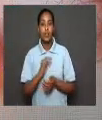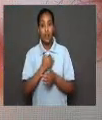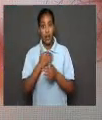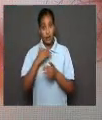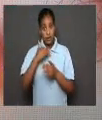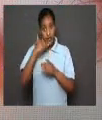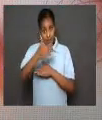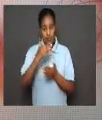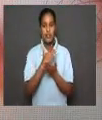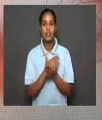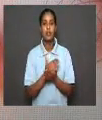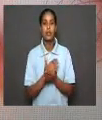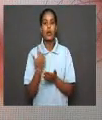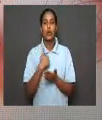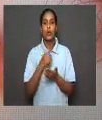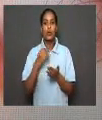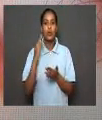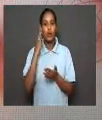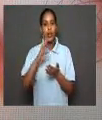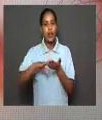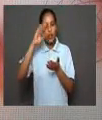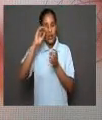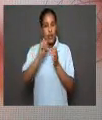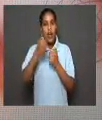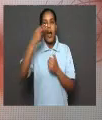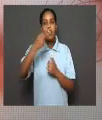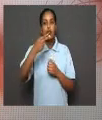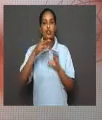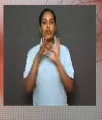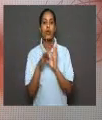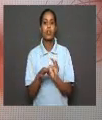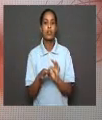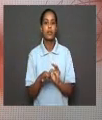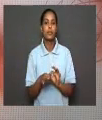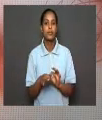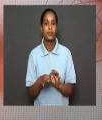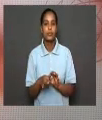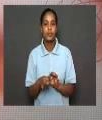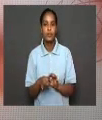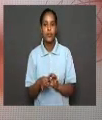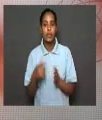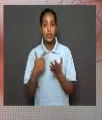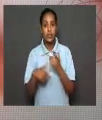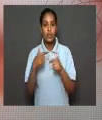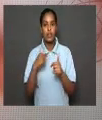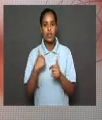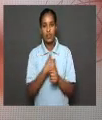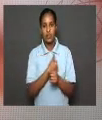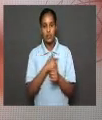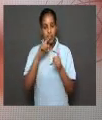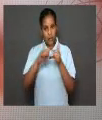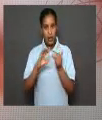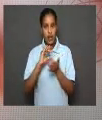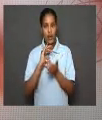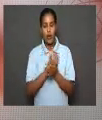In our next lesson, we will learn about hydrogen bonding. This brings us to